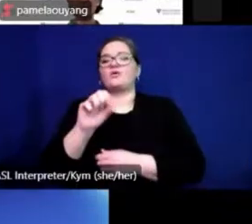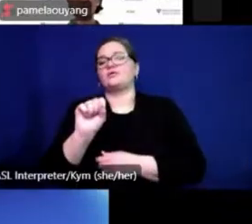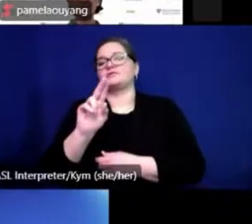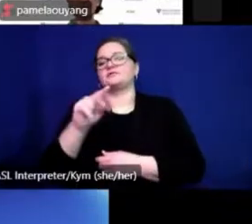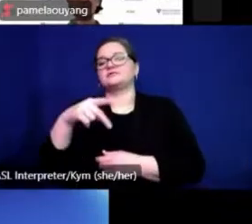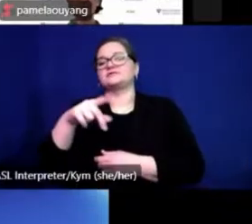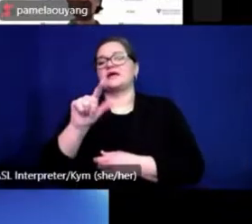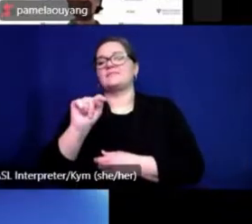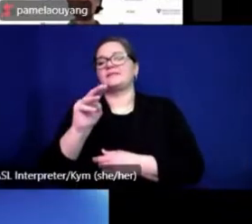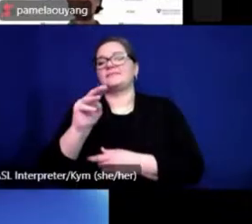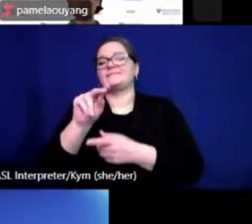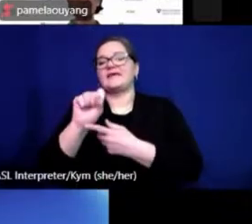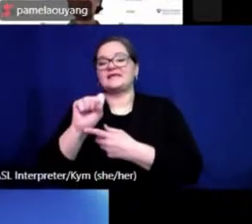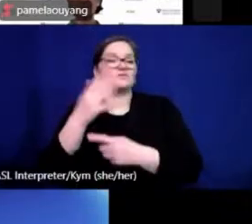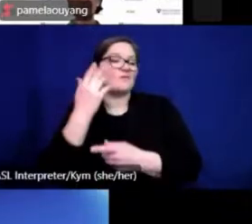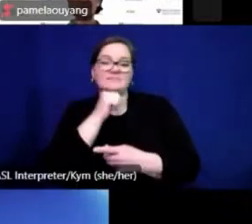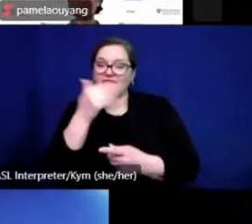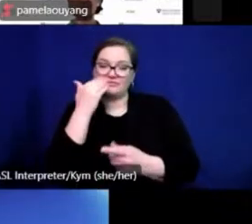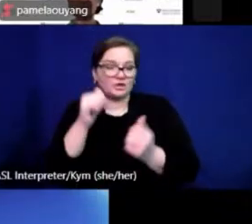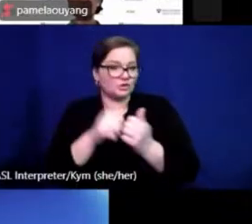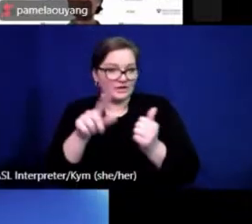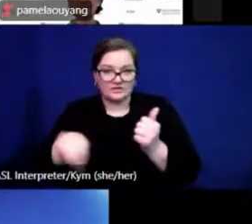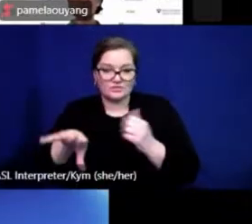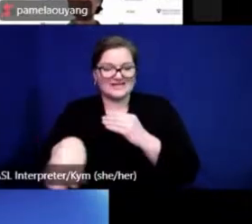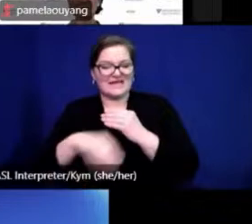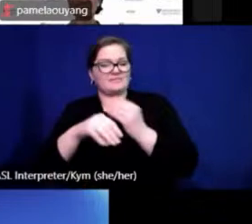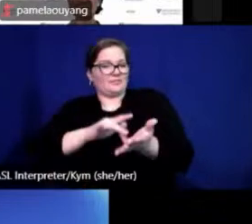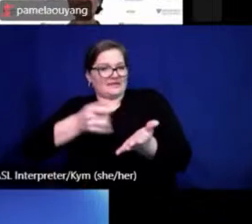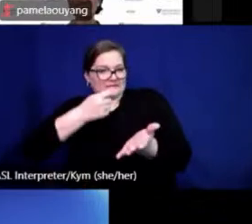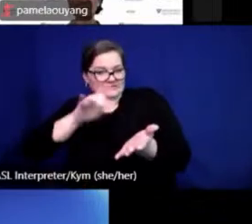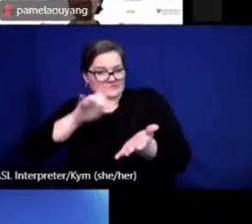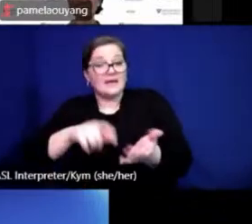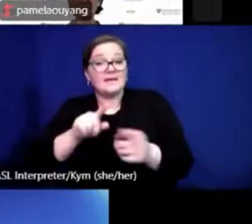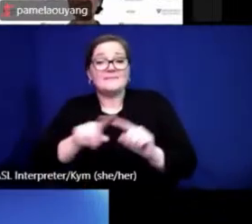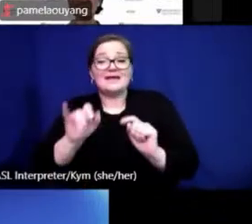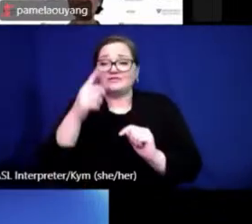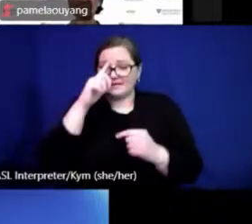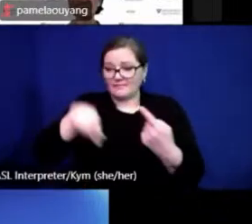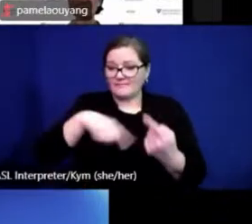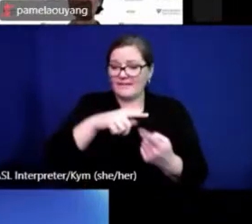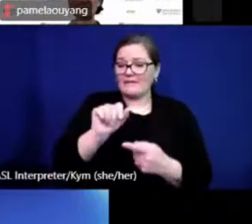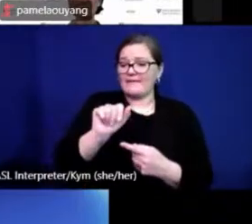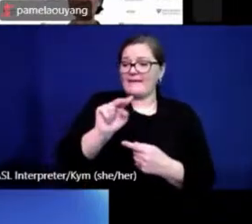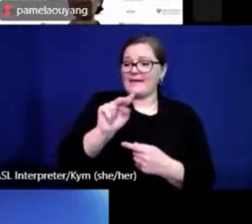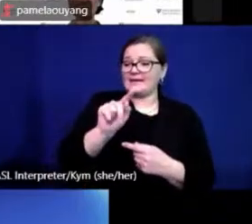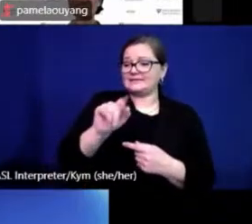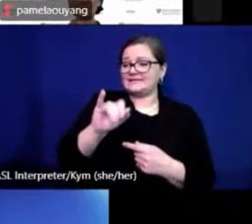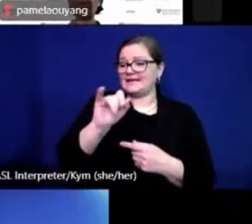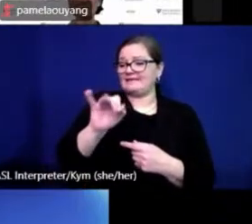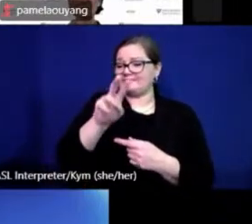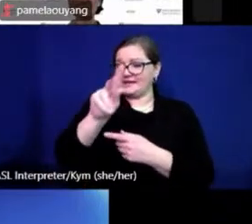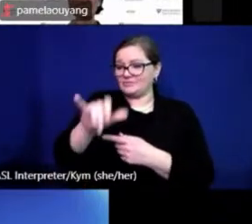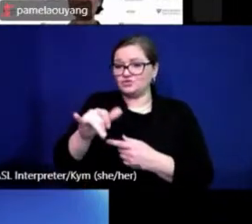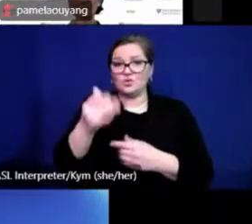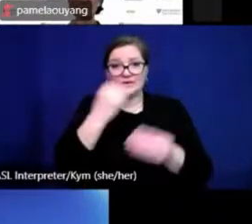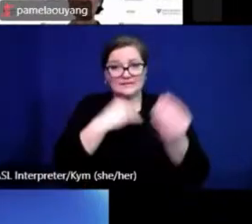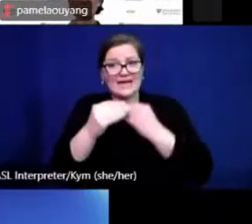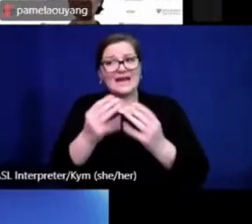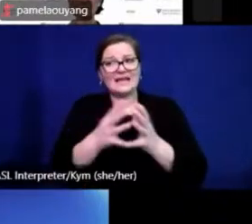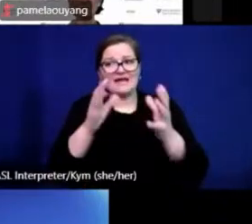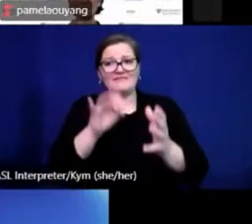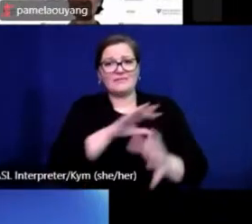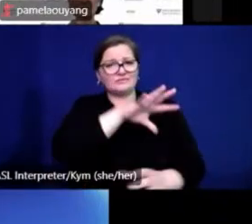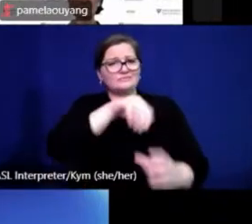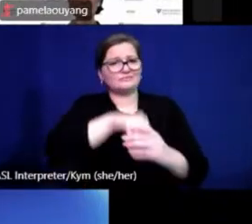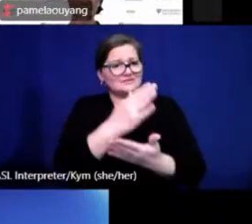area I am that familiar on. But when we think about an anti-inflammatory diet, a lot of that was incorporated in some of the diets